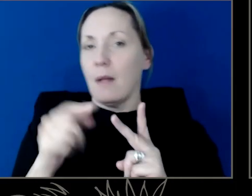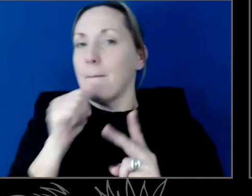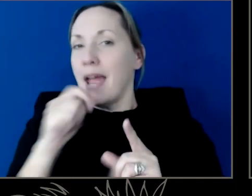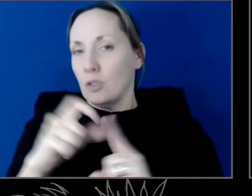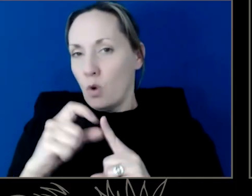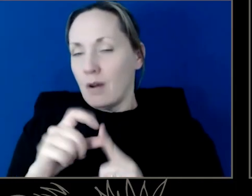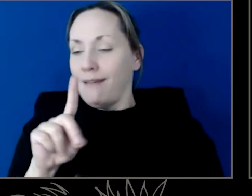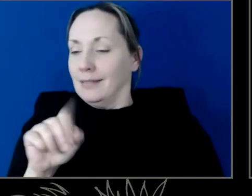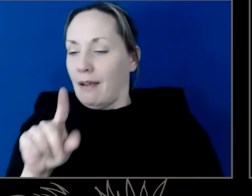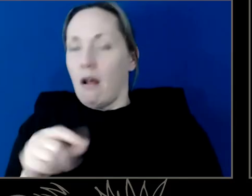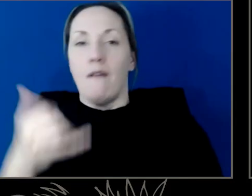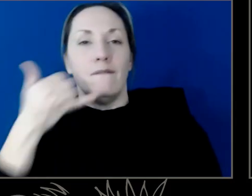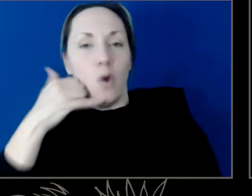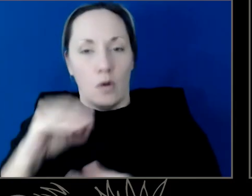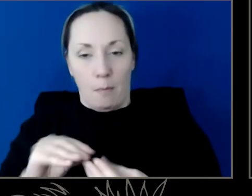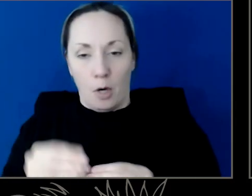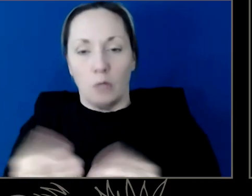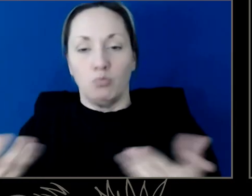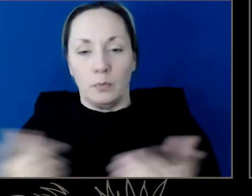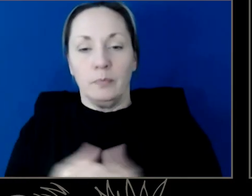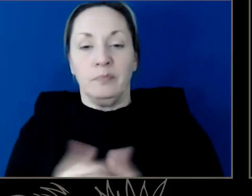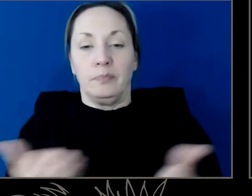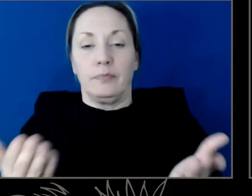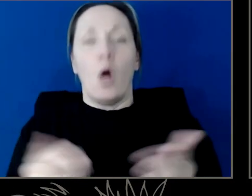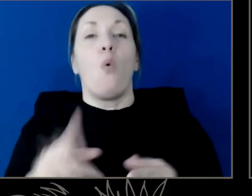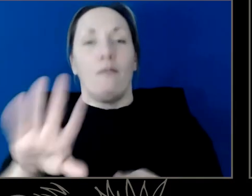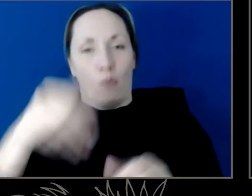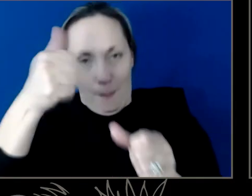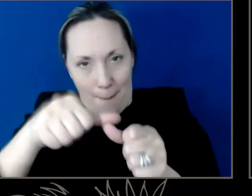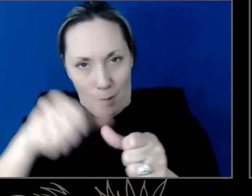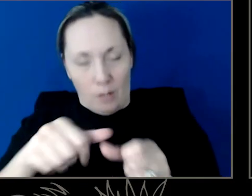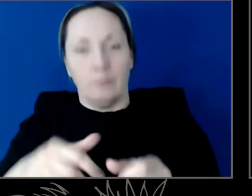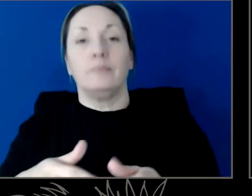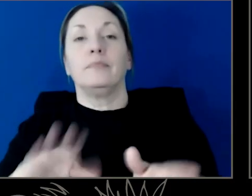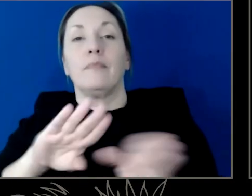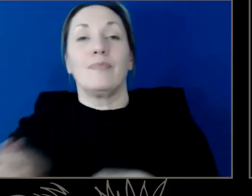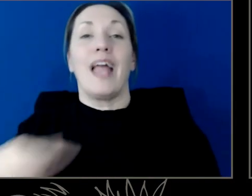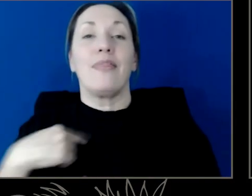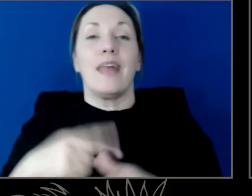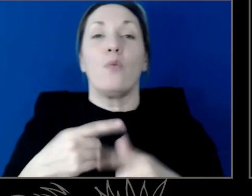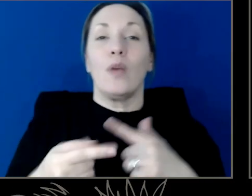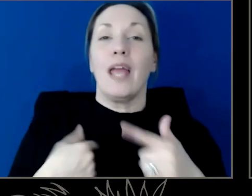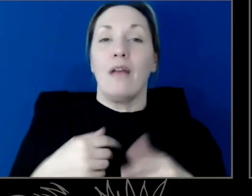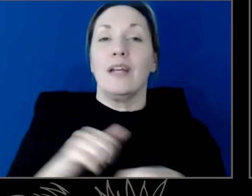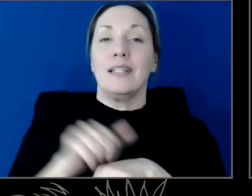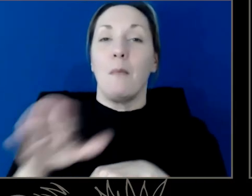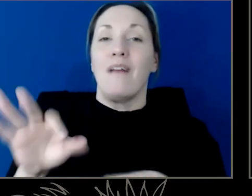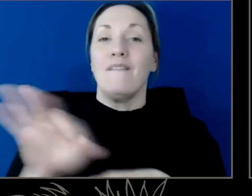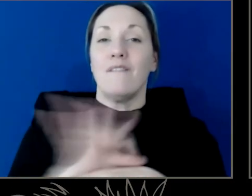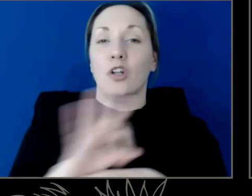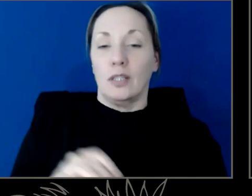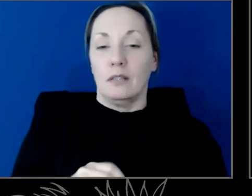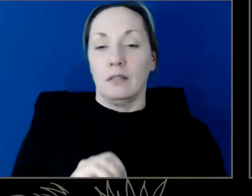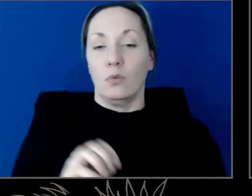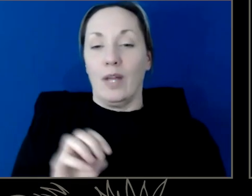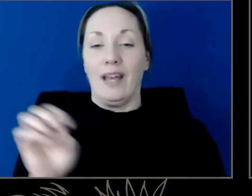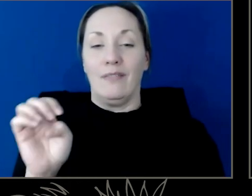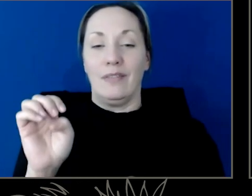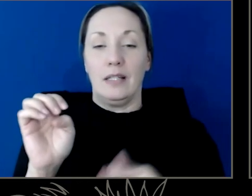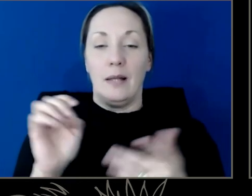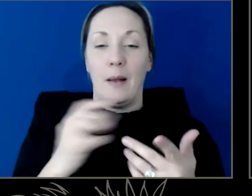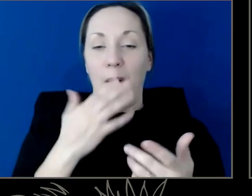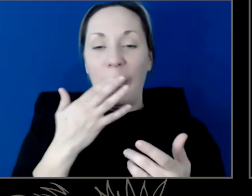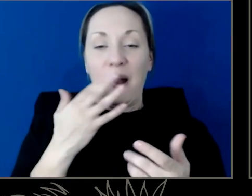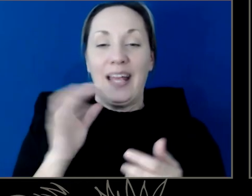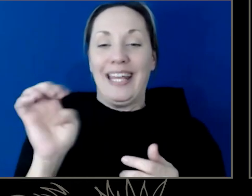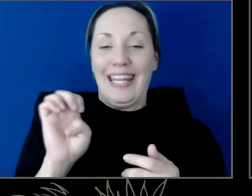of remember. Under that, we have our submit function. So there we have e.prevent_default, which will just